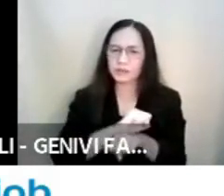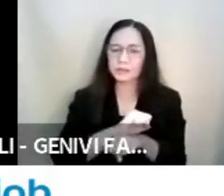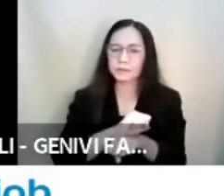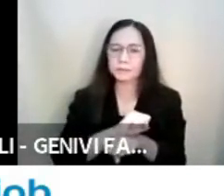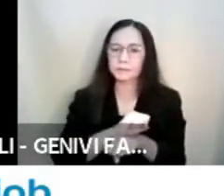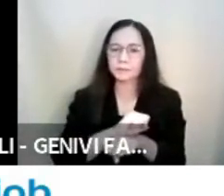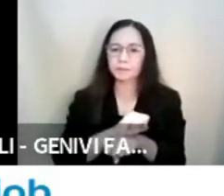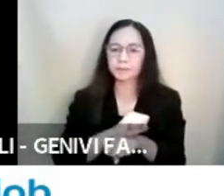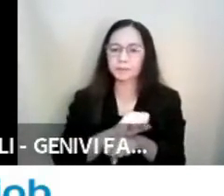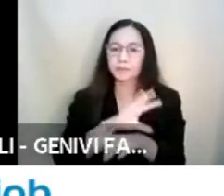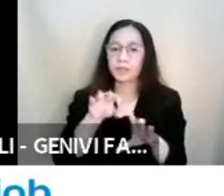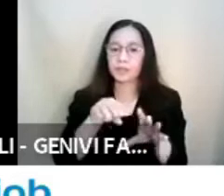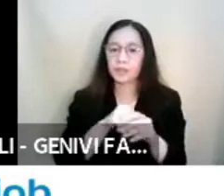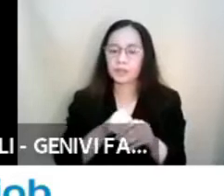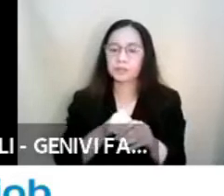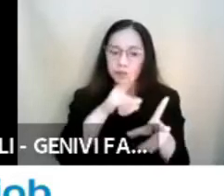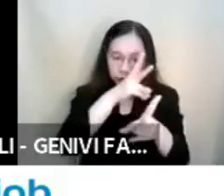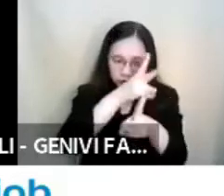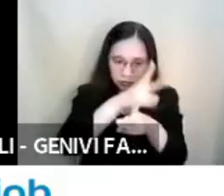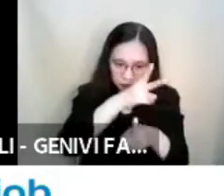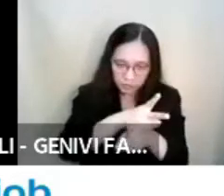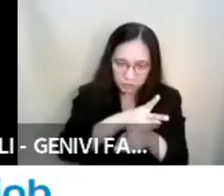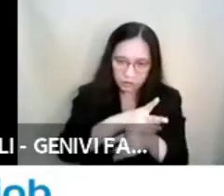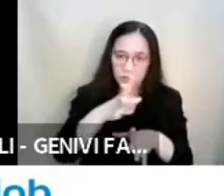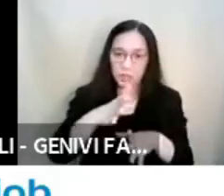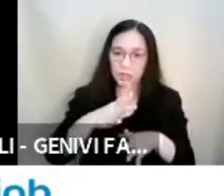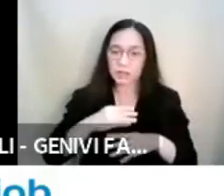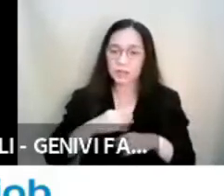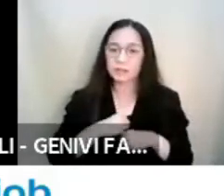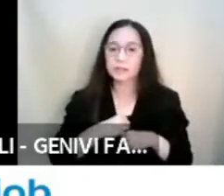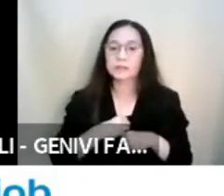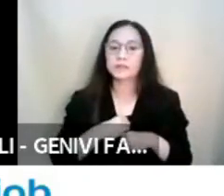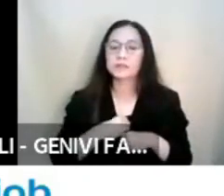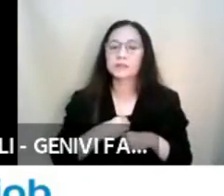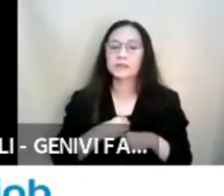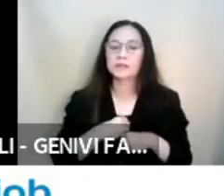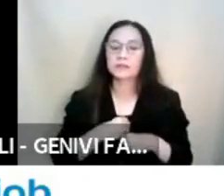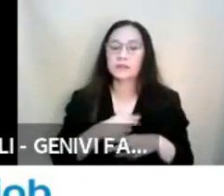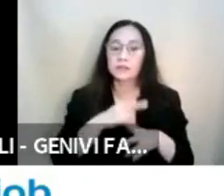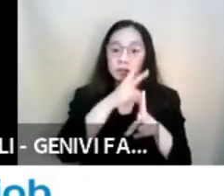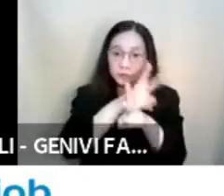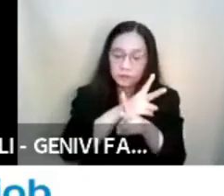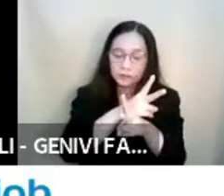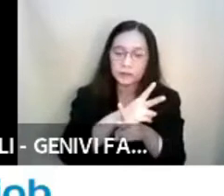doon papasok yung supervision, accepting supervision, doon din papasok yung